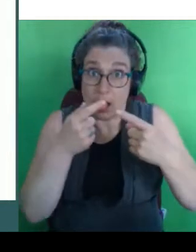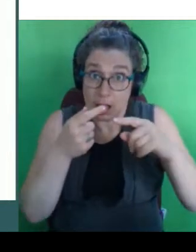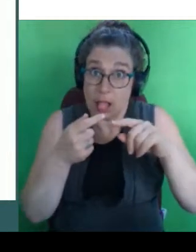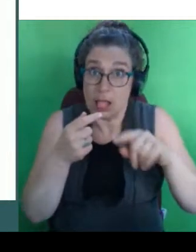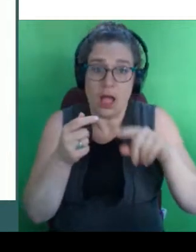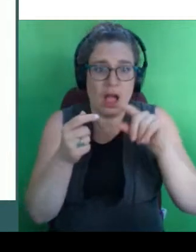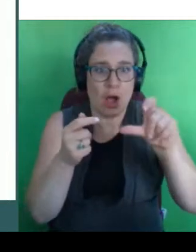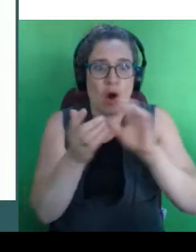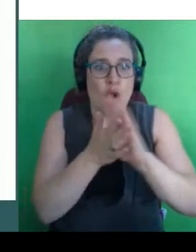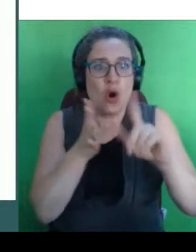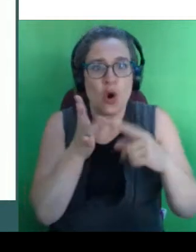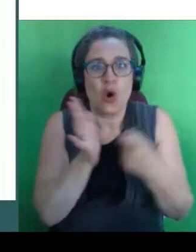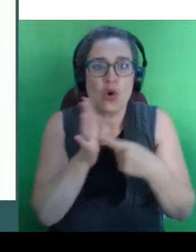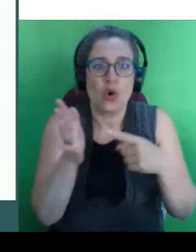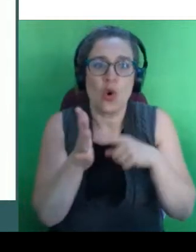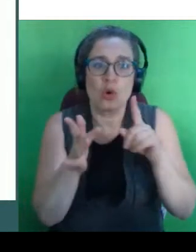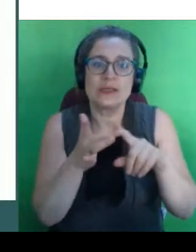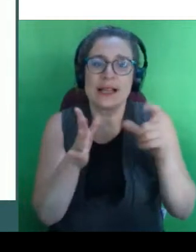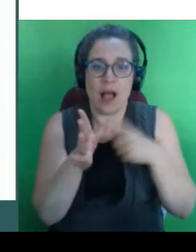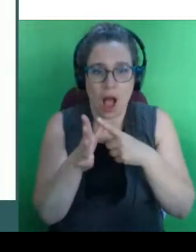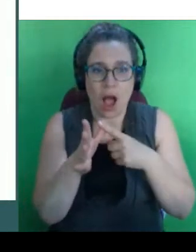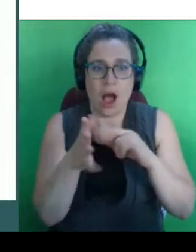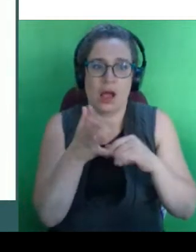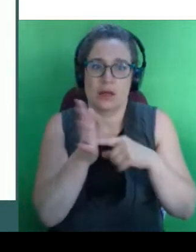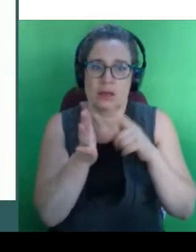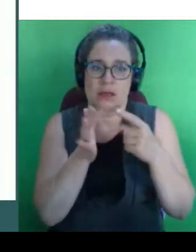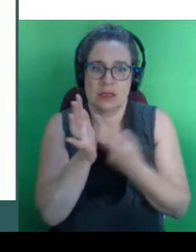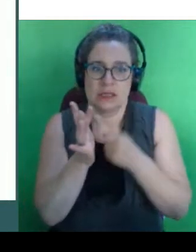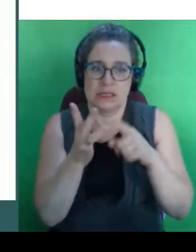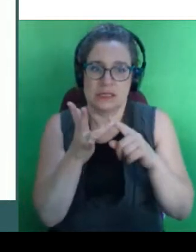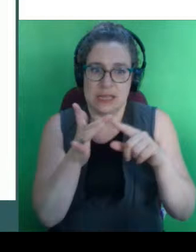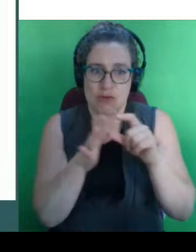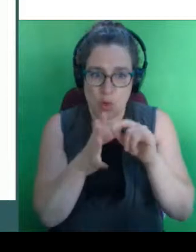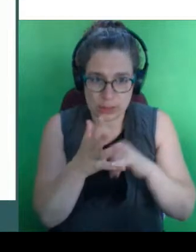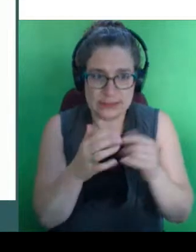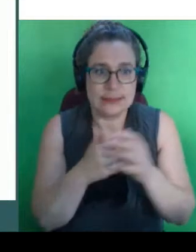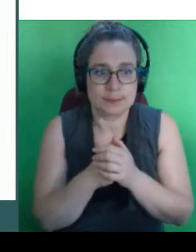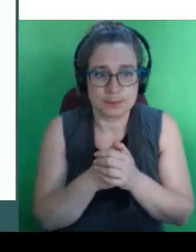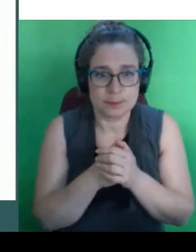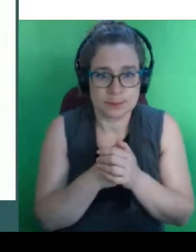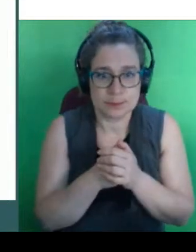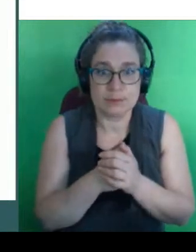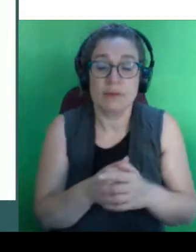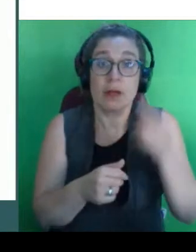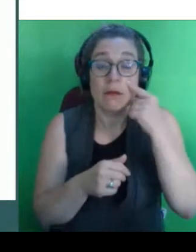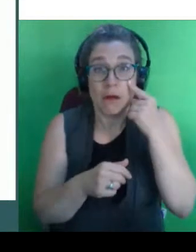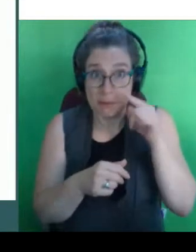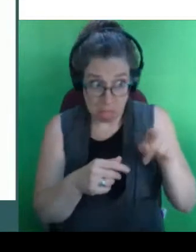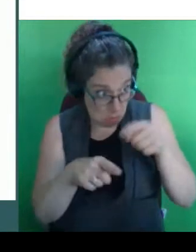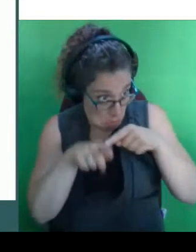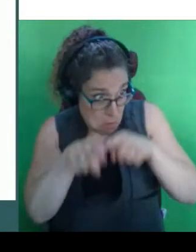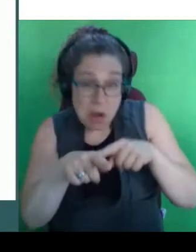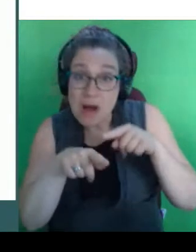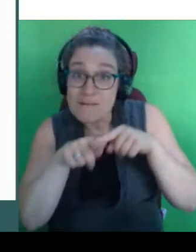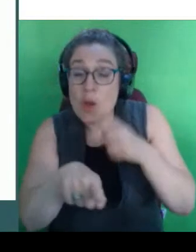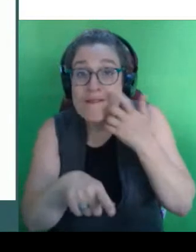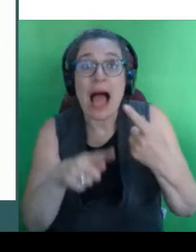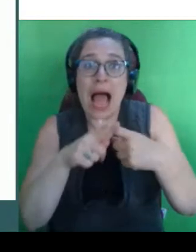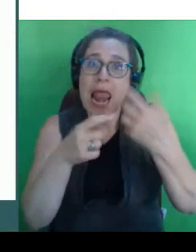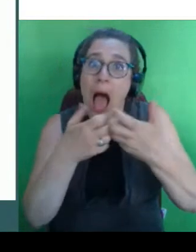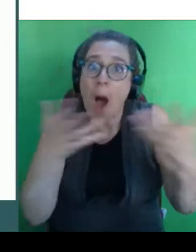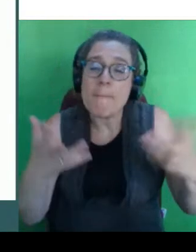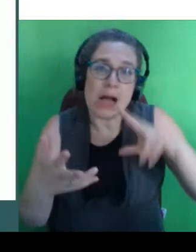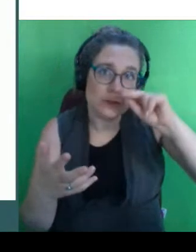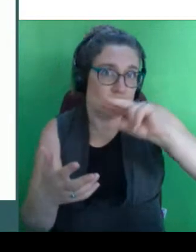use, concordance, dose. If they failed on that, we go on to a combination treatment. Now,